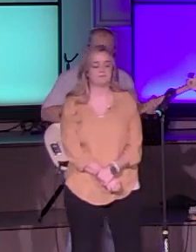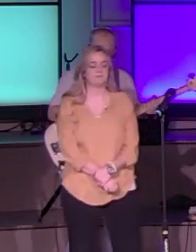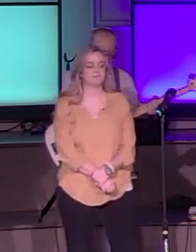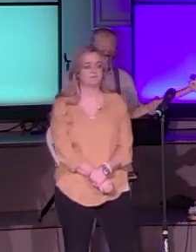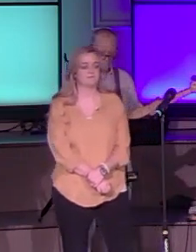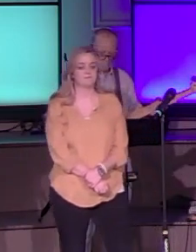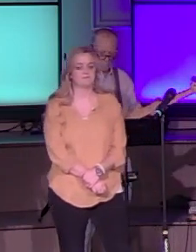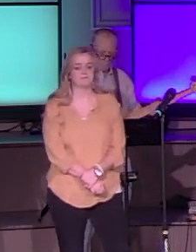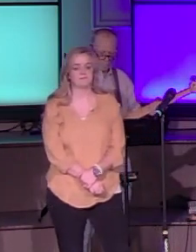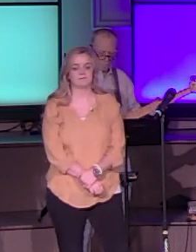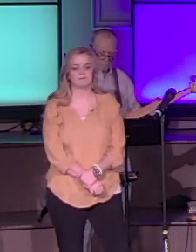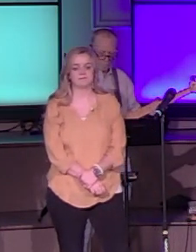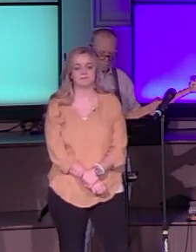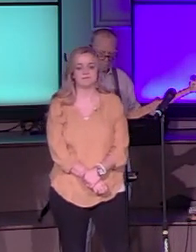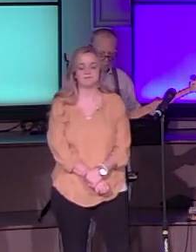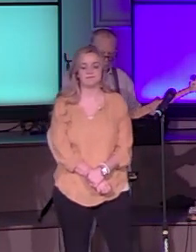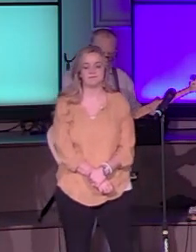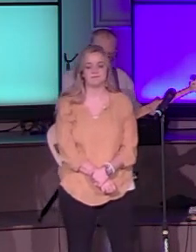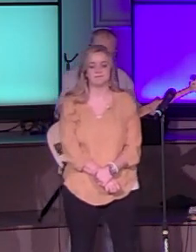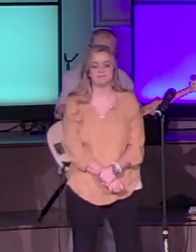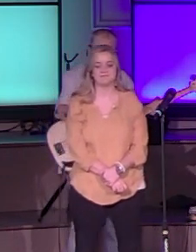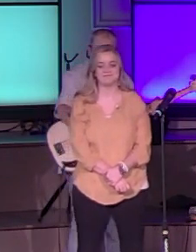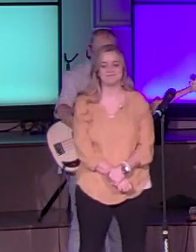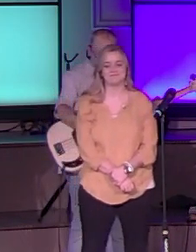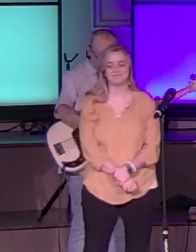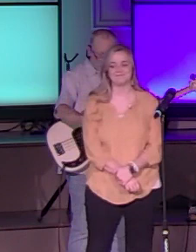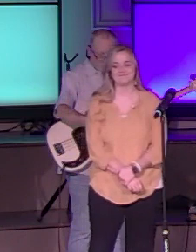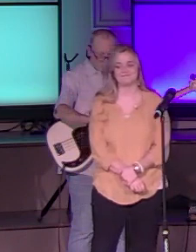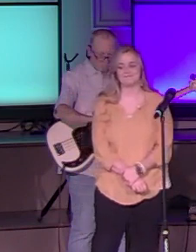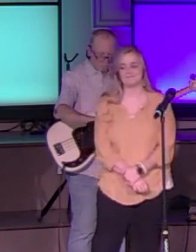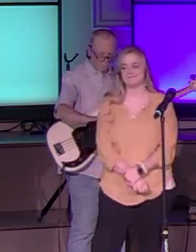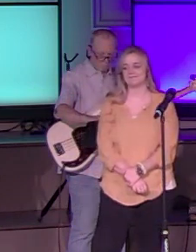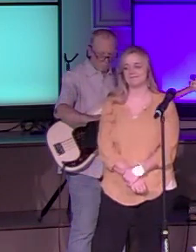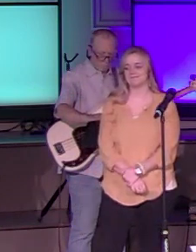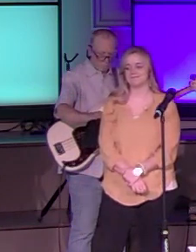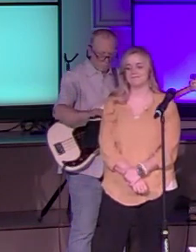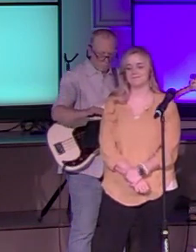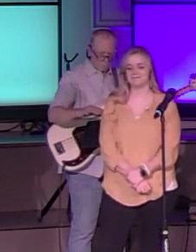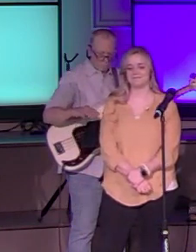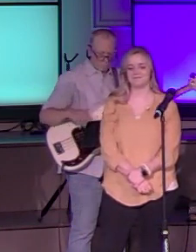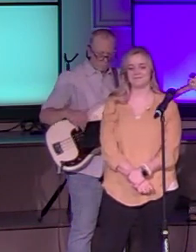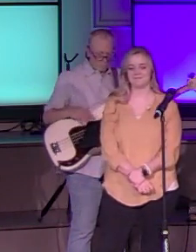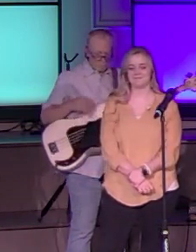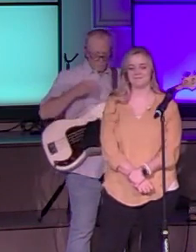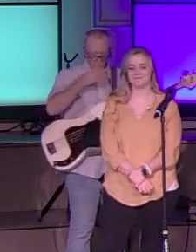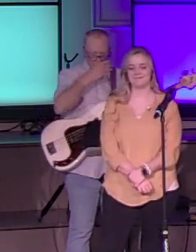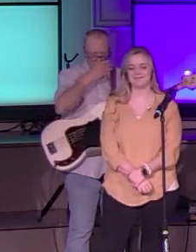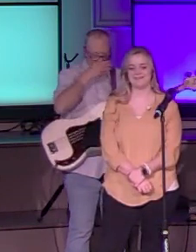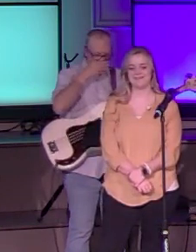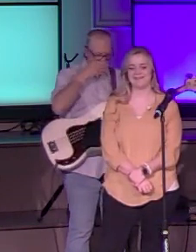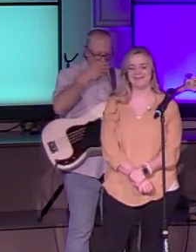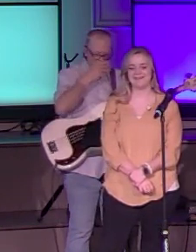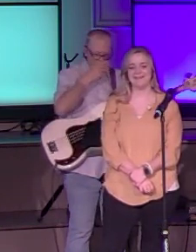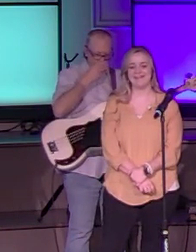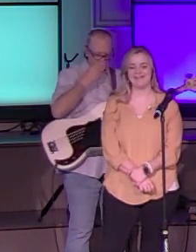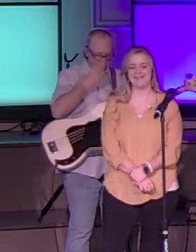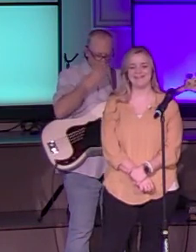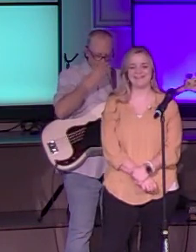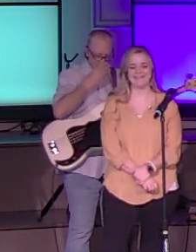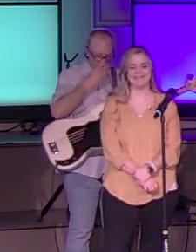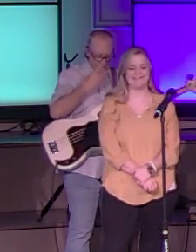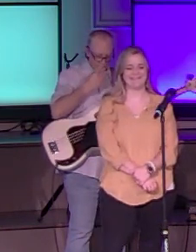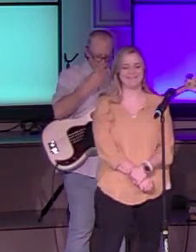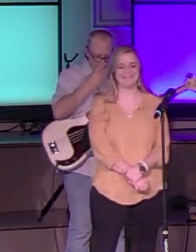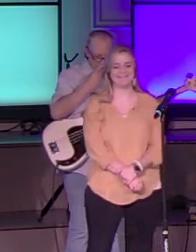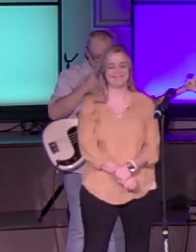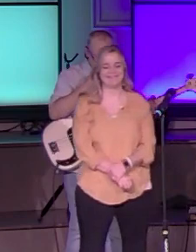today. I hope you are ready for school to begin. Right, guys? Yeah. Woo, school,